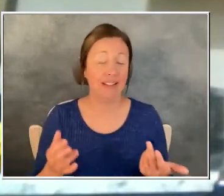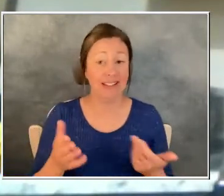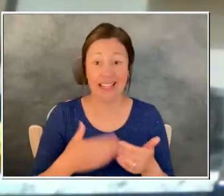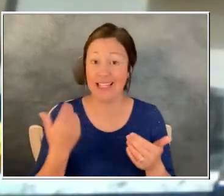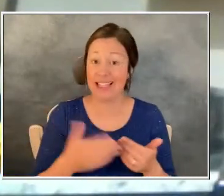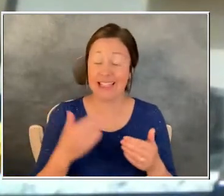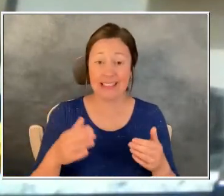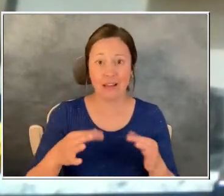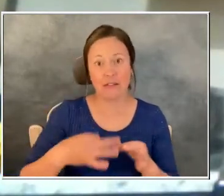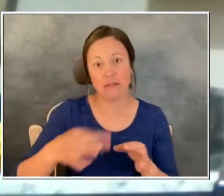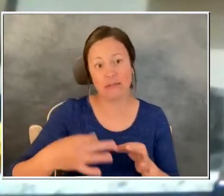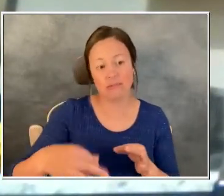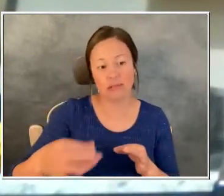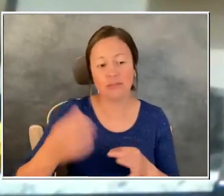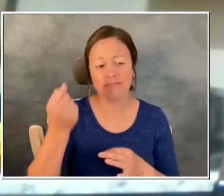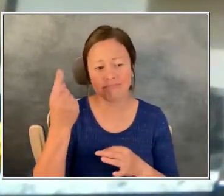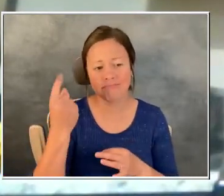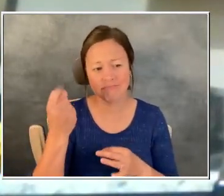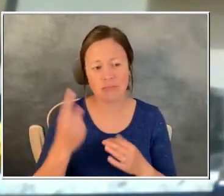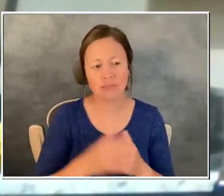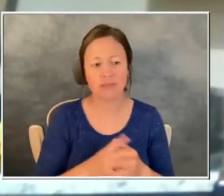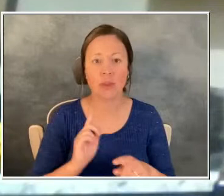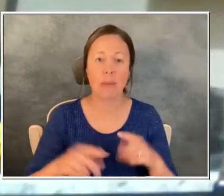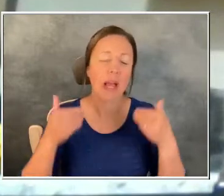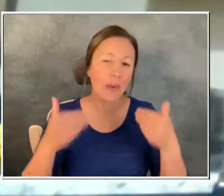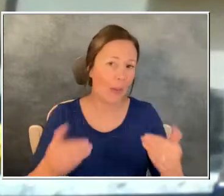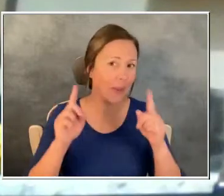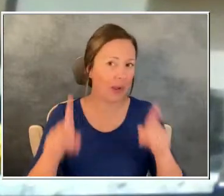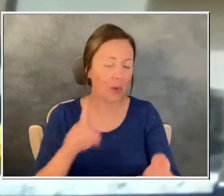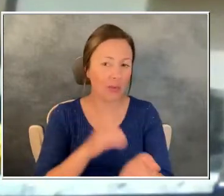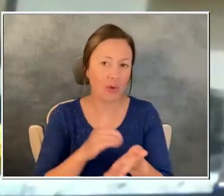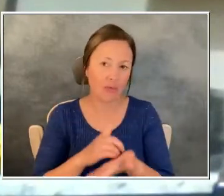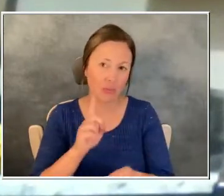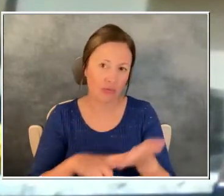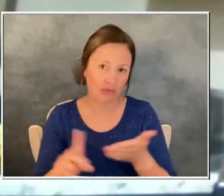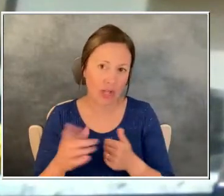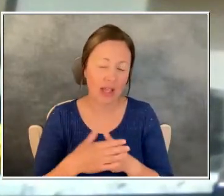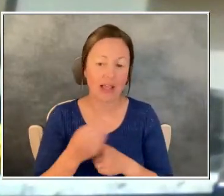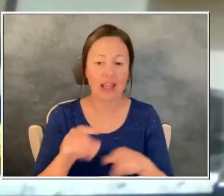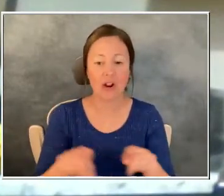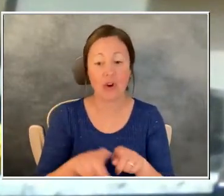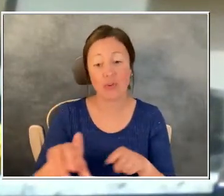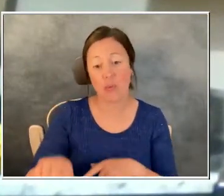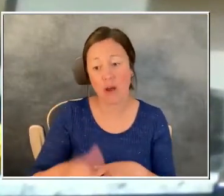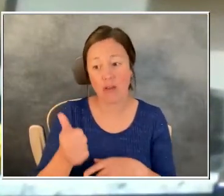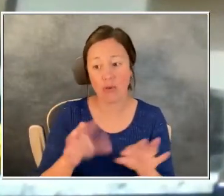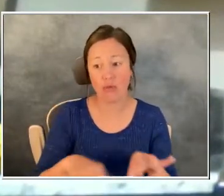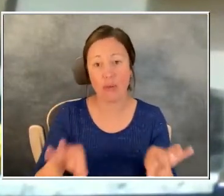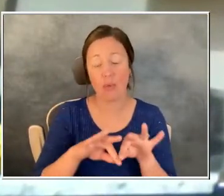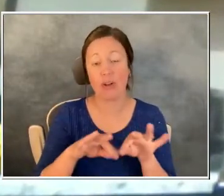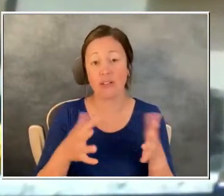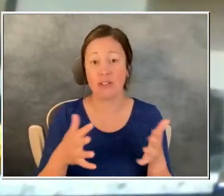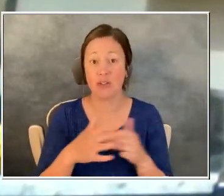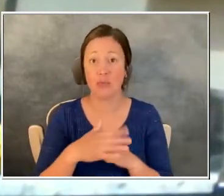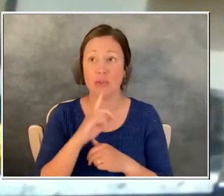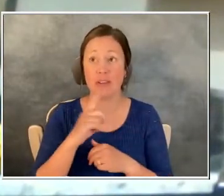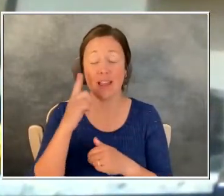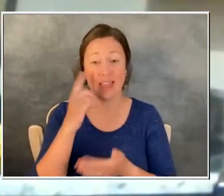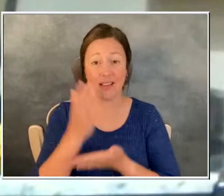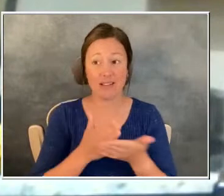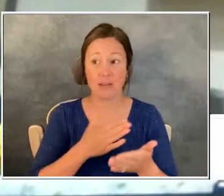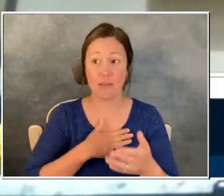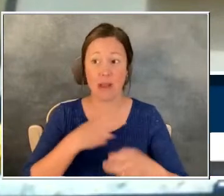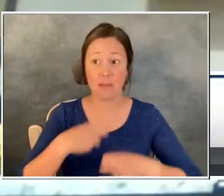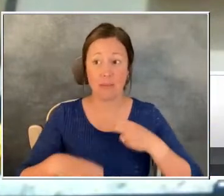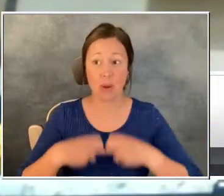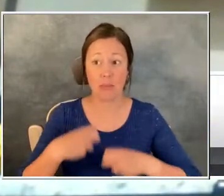do, but just go get checked. And then my other takeaway would be, I think some of my problems, if